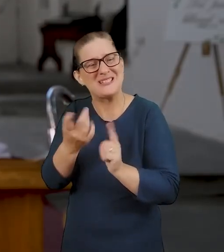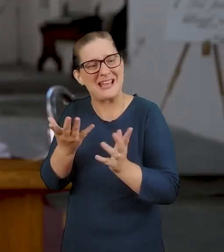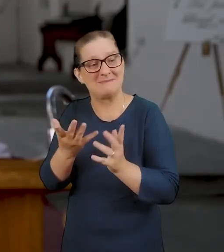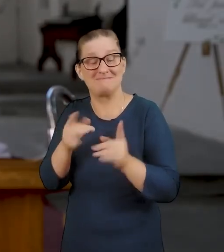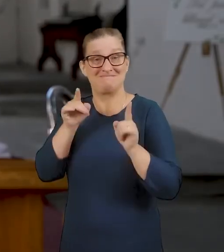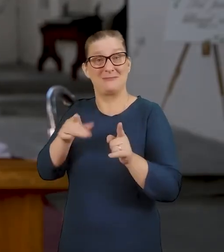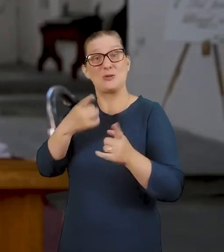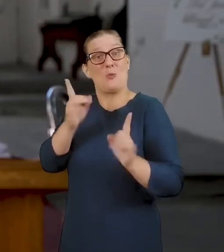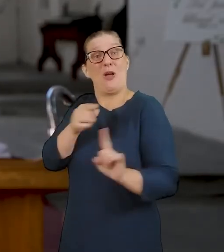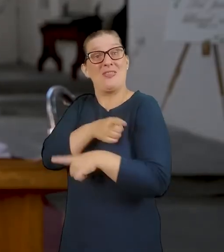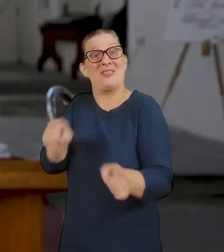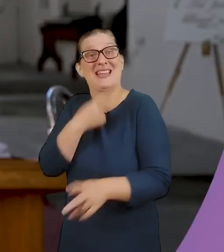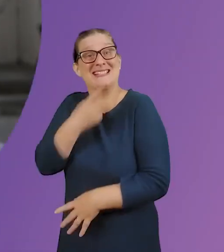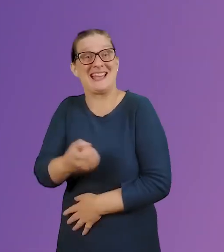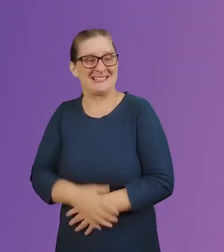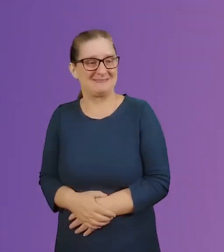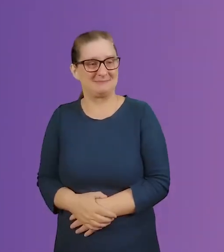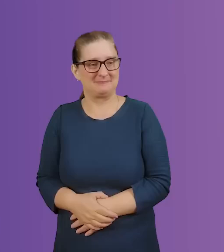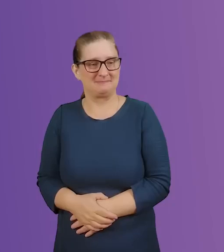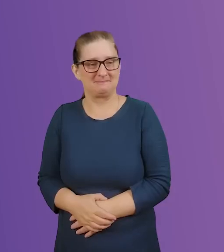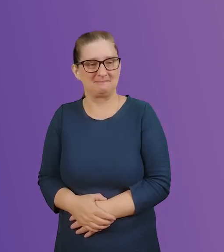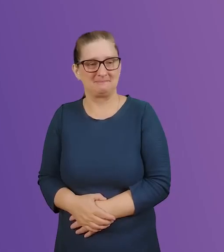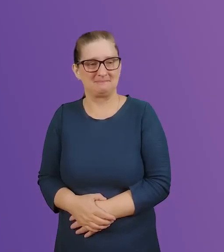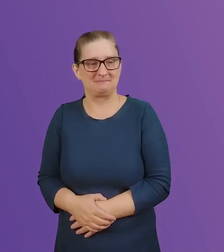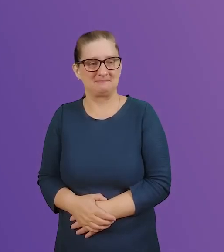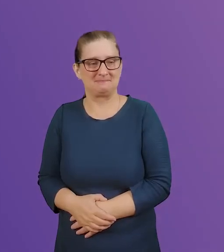you treasure?" Here's what they said.